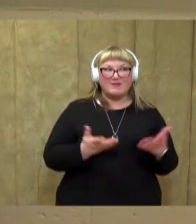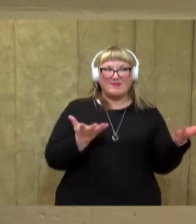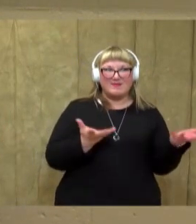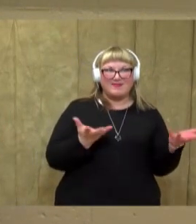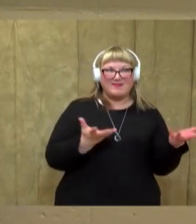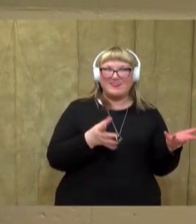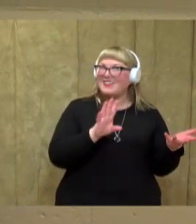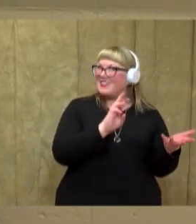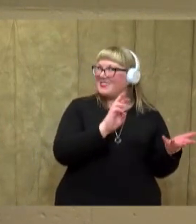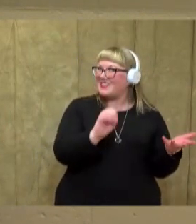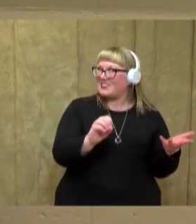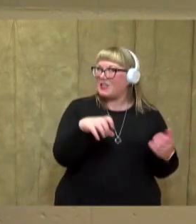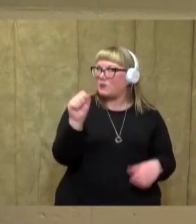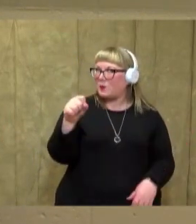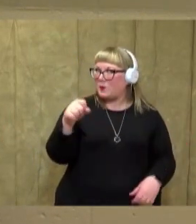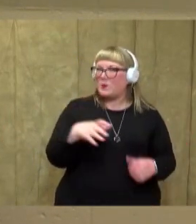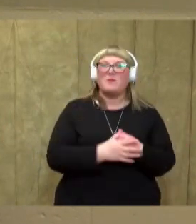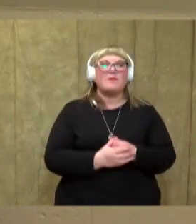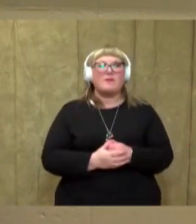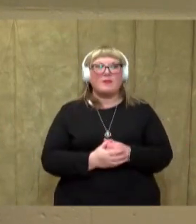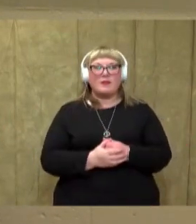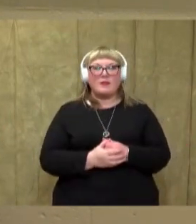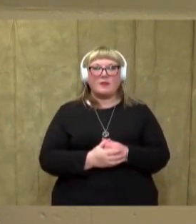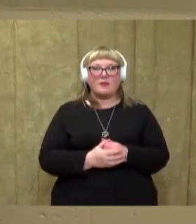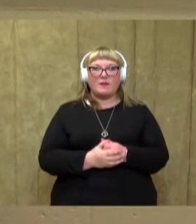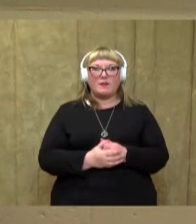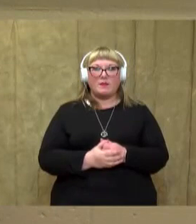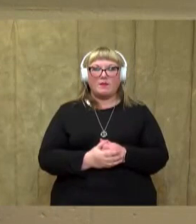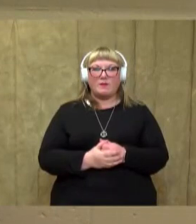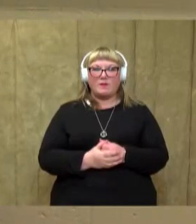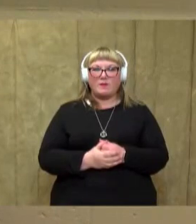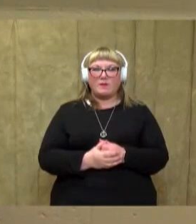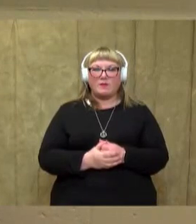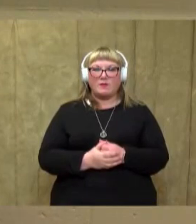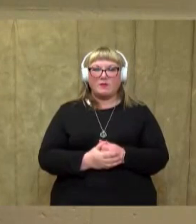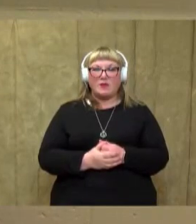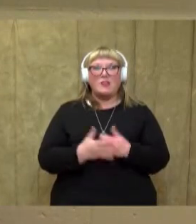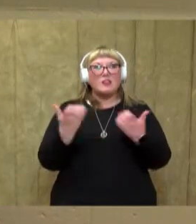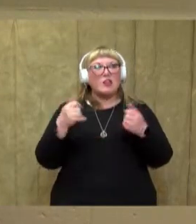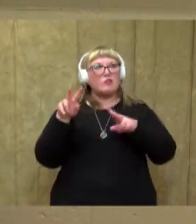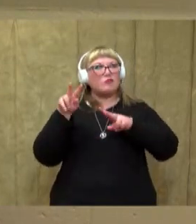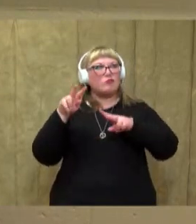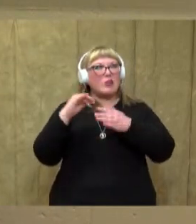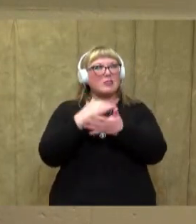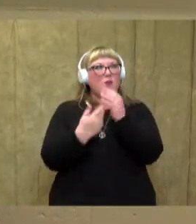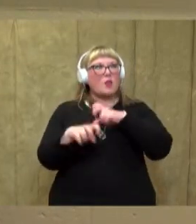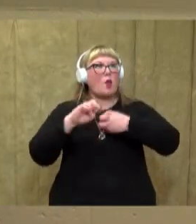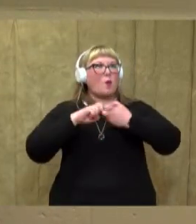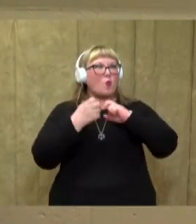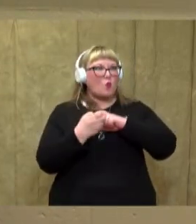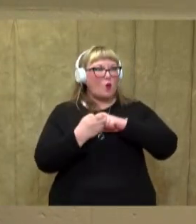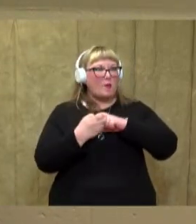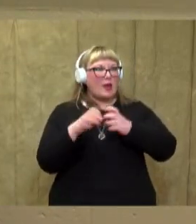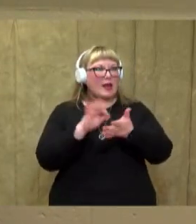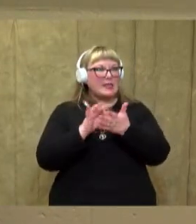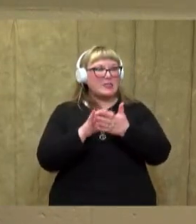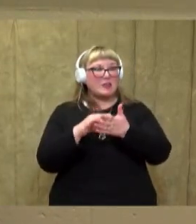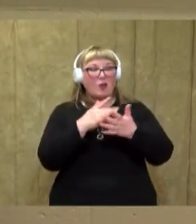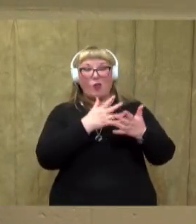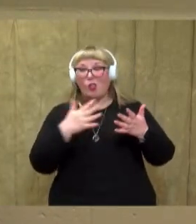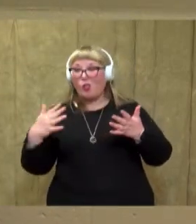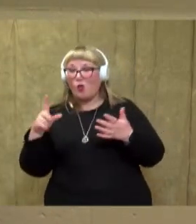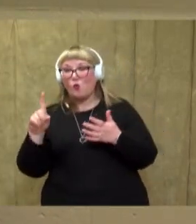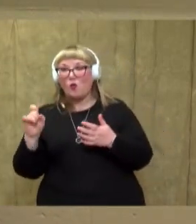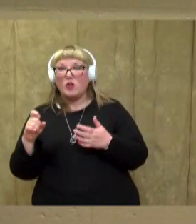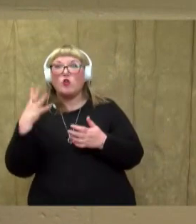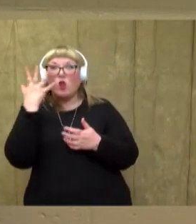If you said 60, you are right. All right, now let's look at what some of our math problems counting to 100 would look